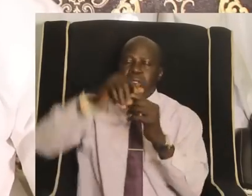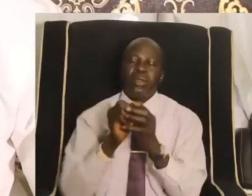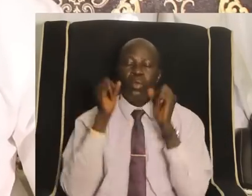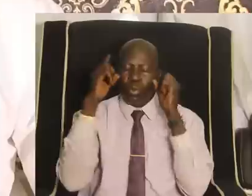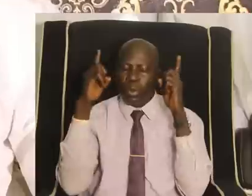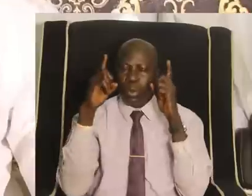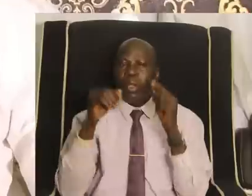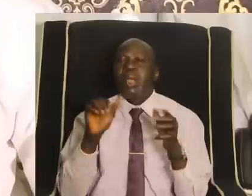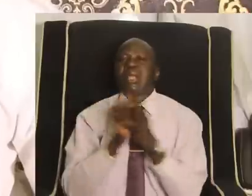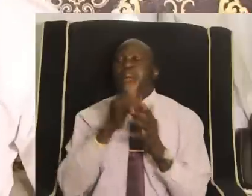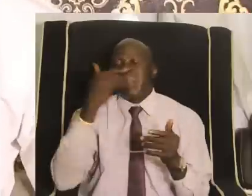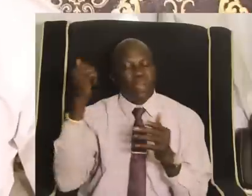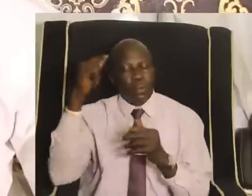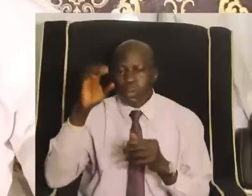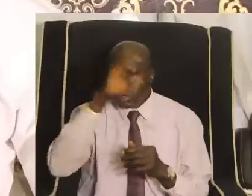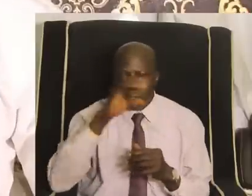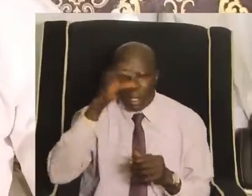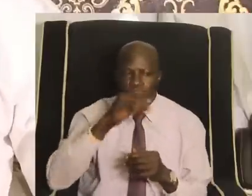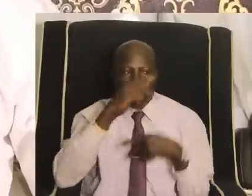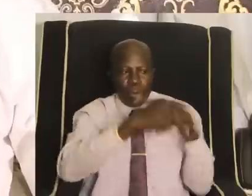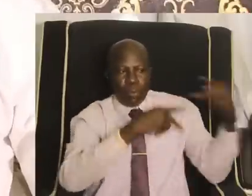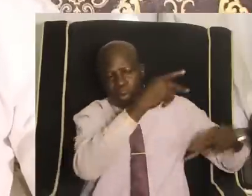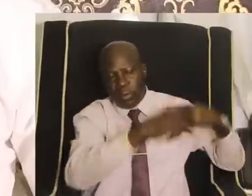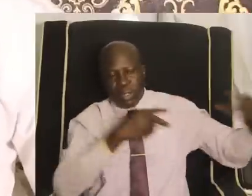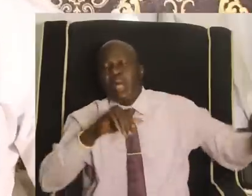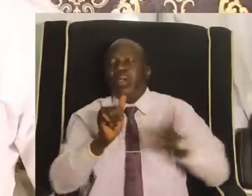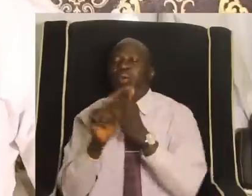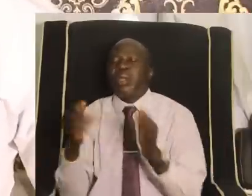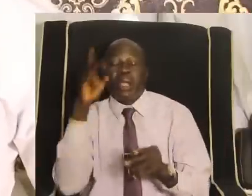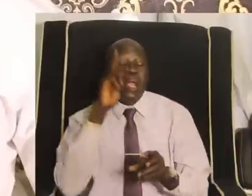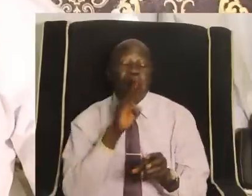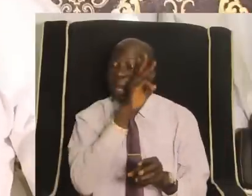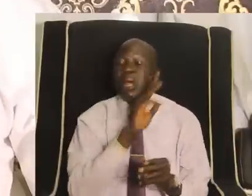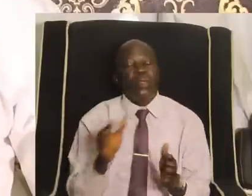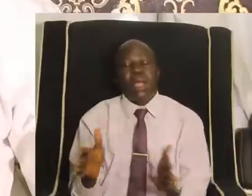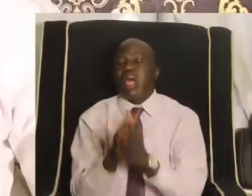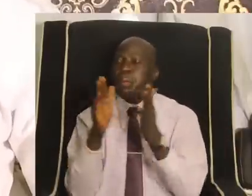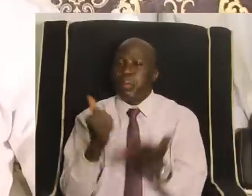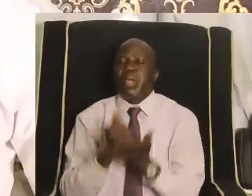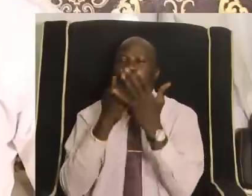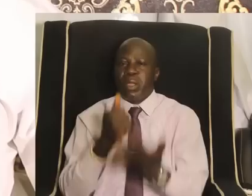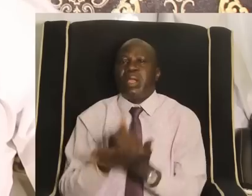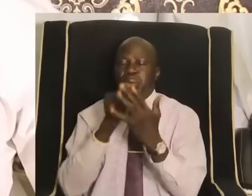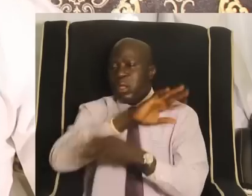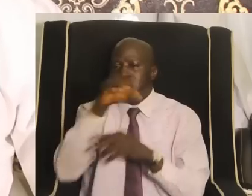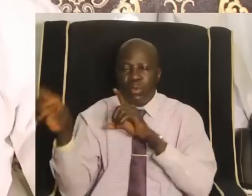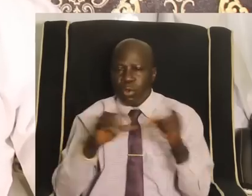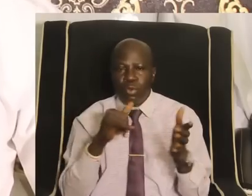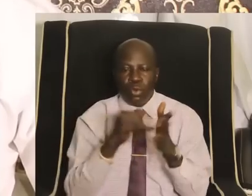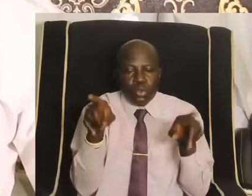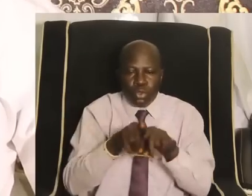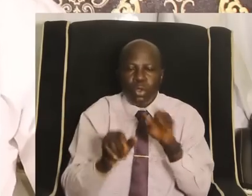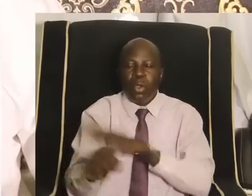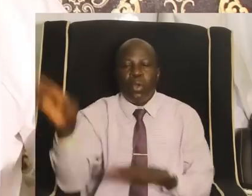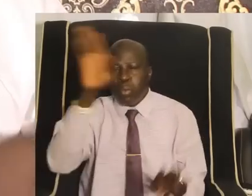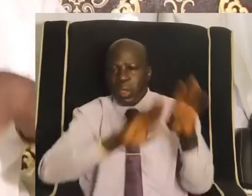in the tree. Sẹ́yìn kọ́ wá wòlíì lọ. You should seek for the prophet. Kó kígbe ẹgbàmí ẹgbàmí. And cry come to my rescue. Ọba dẹ̀ ṣe bẹ́ẹ̀. And if you do so. Ogun aṣẹ. Battle